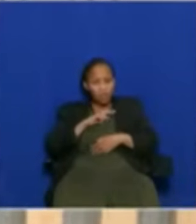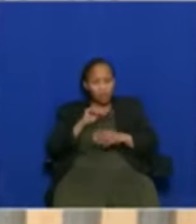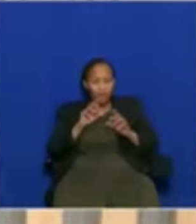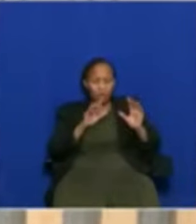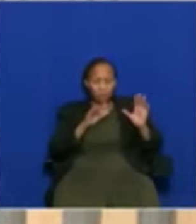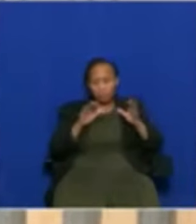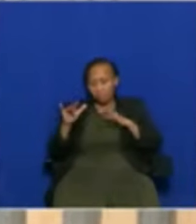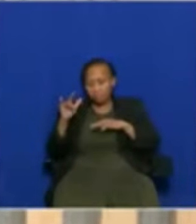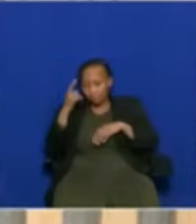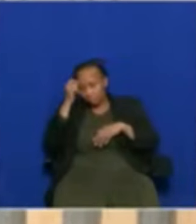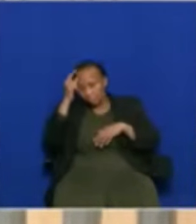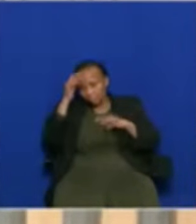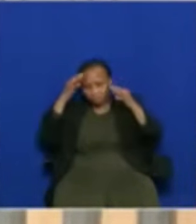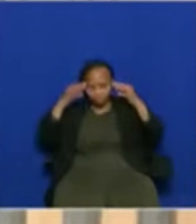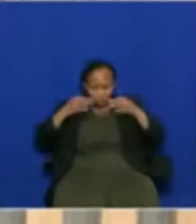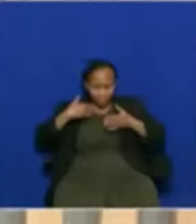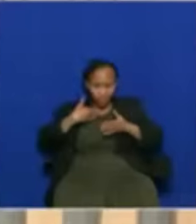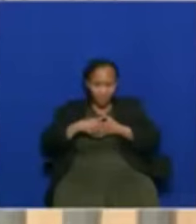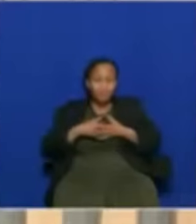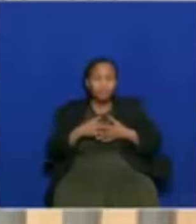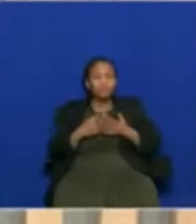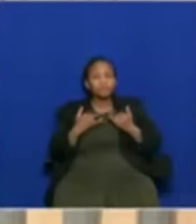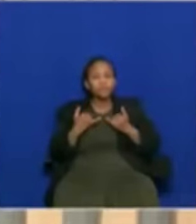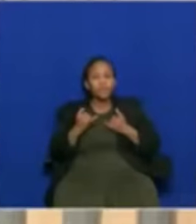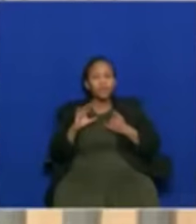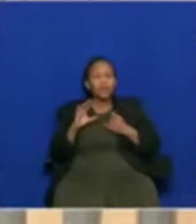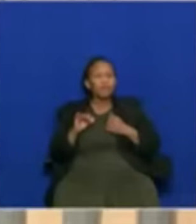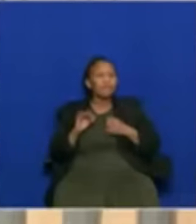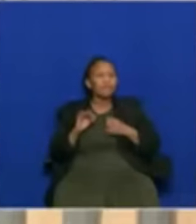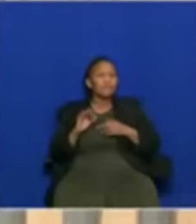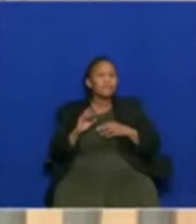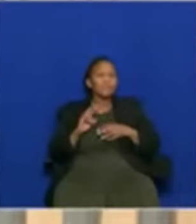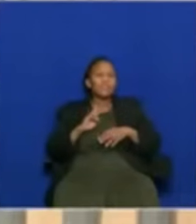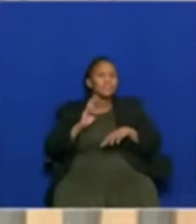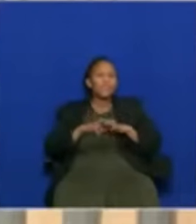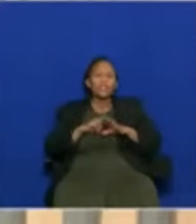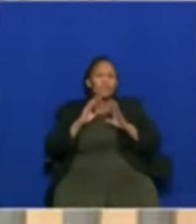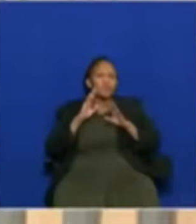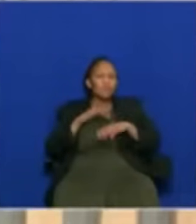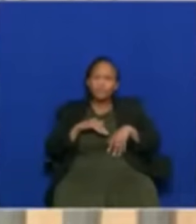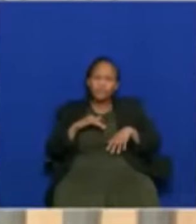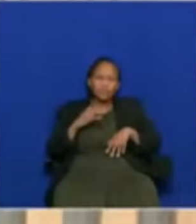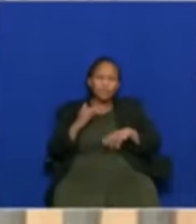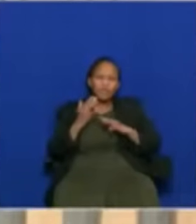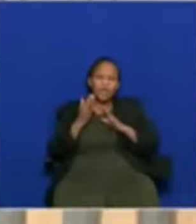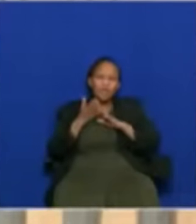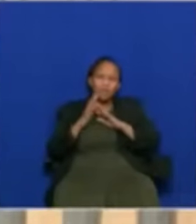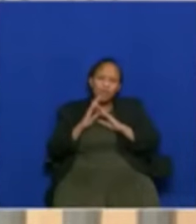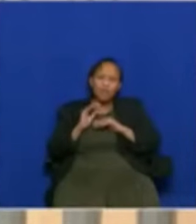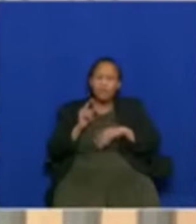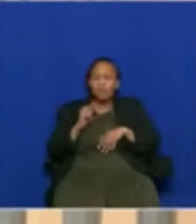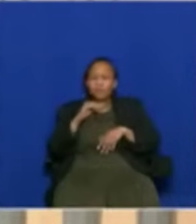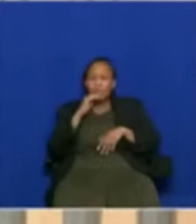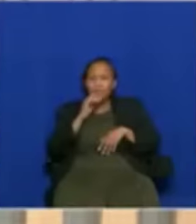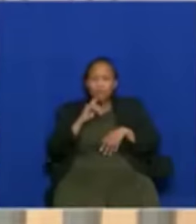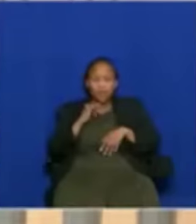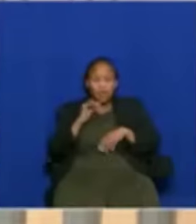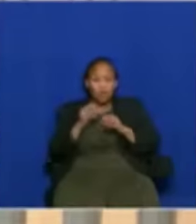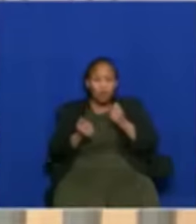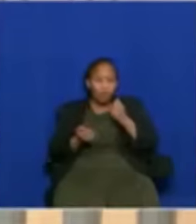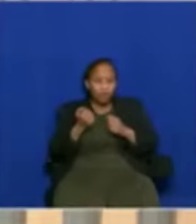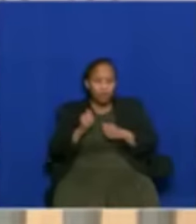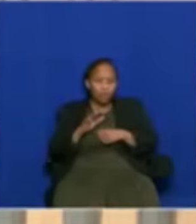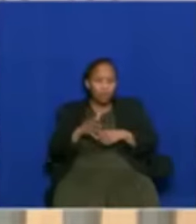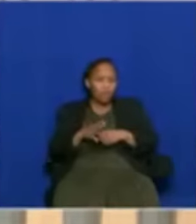deters unnecessary appeals and helps the appellate court assess the correctness